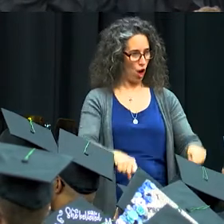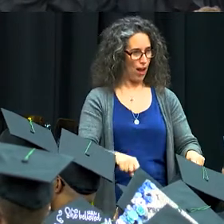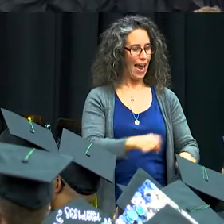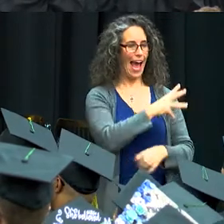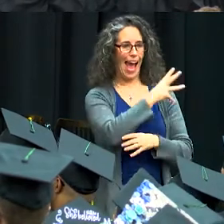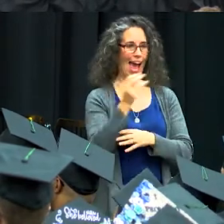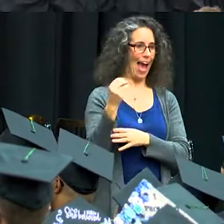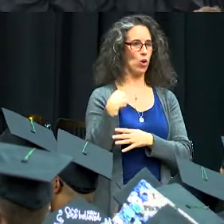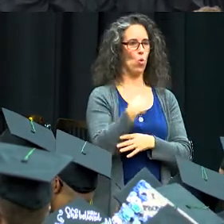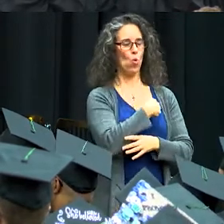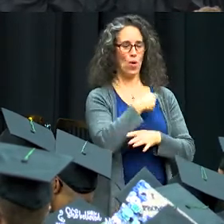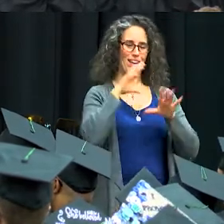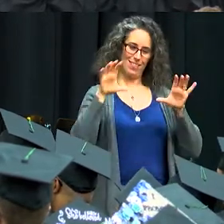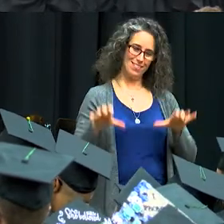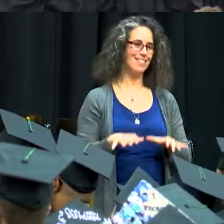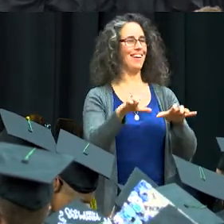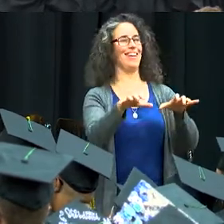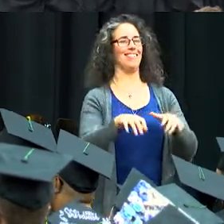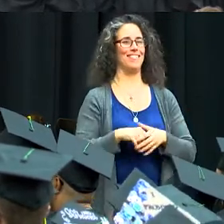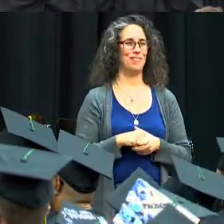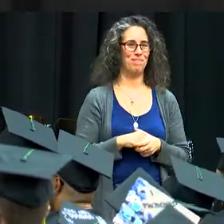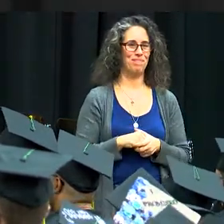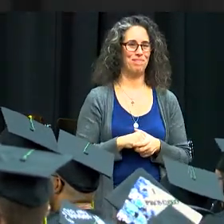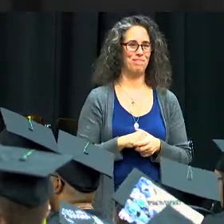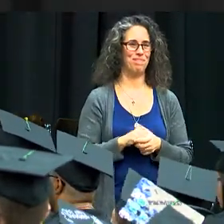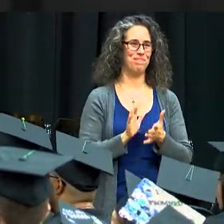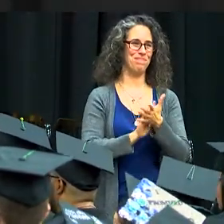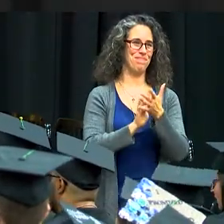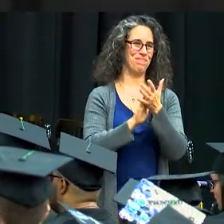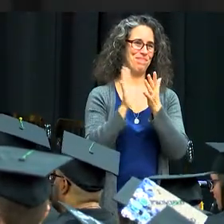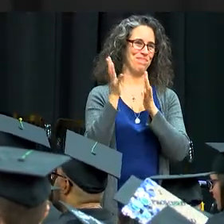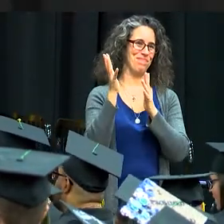could, and we did. Thank you.